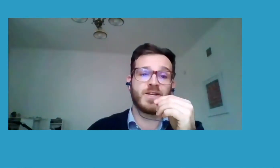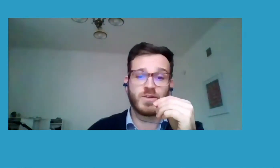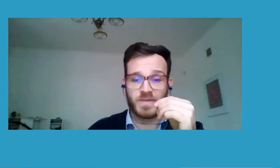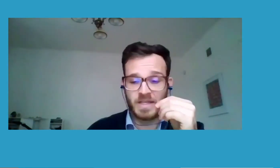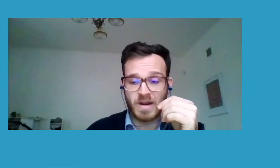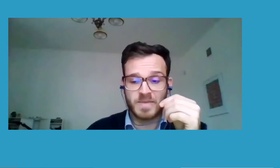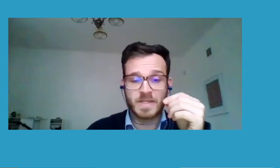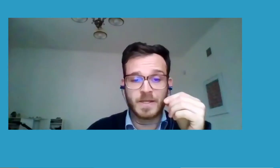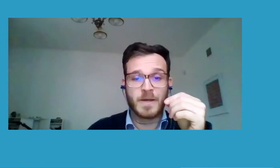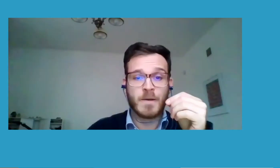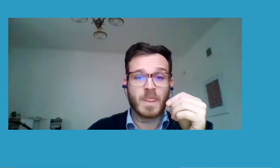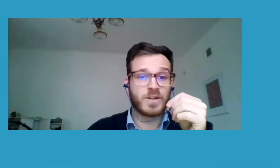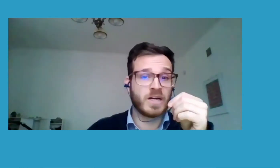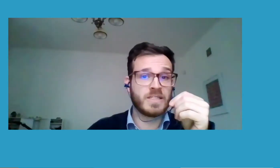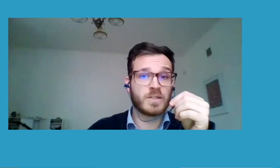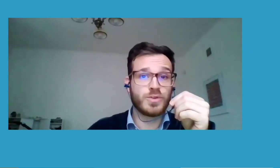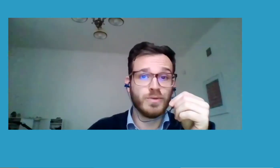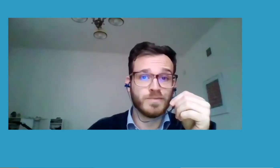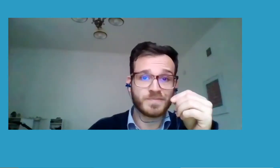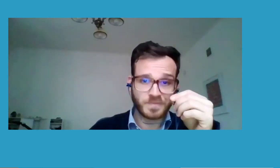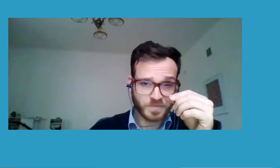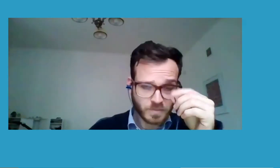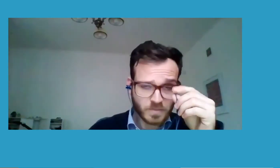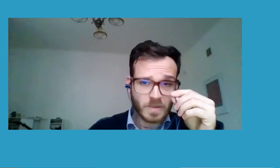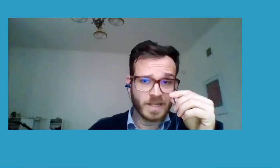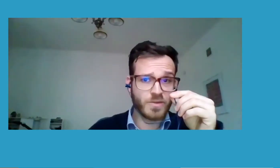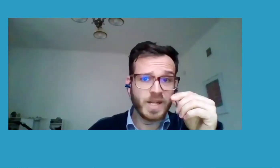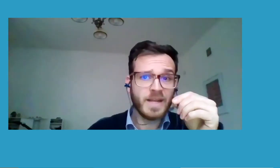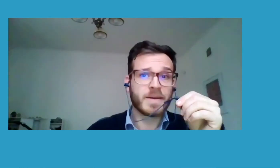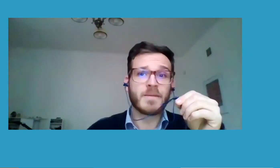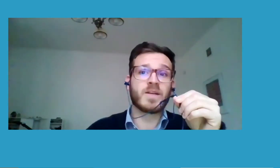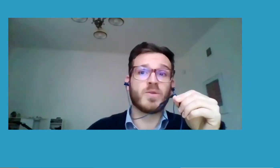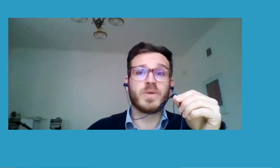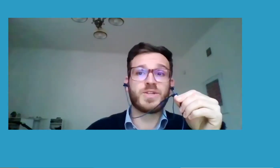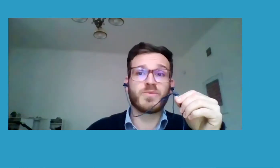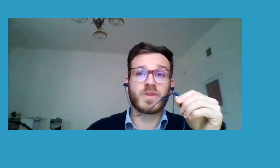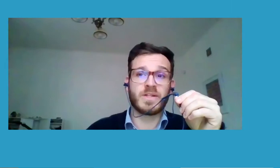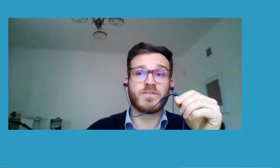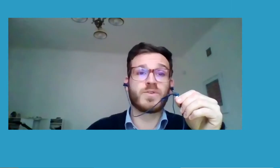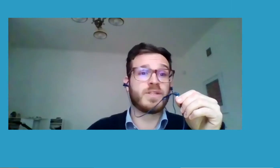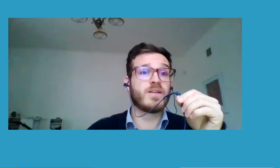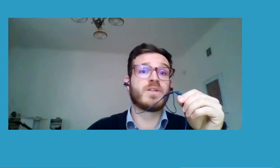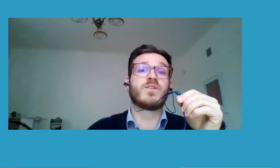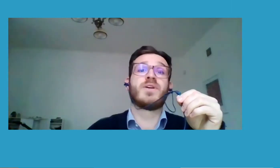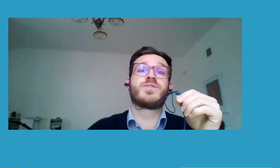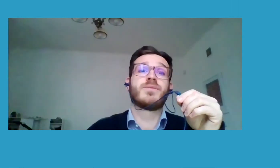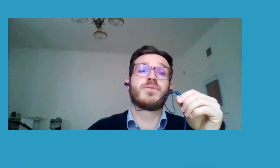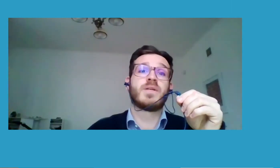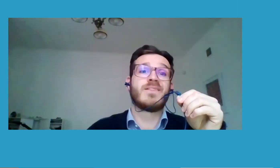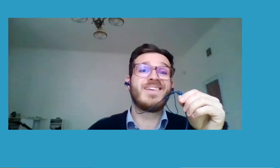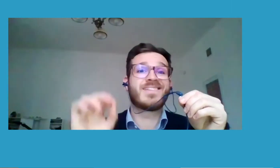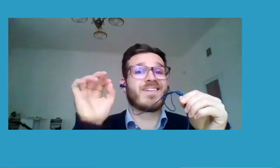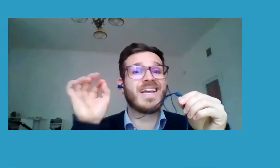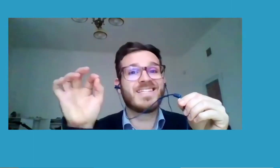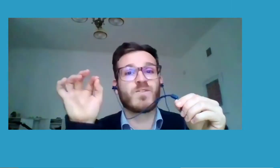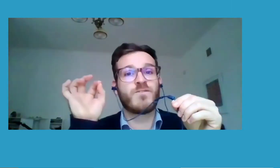effective investigation of hate crimes under Article 2 and 3 in combination with Article 14 of the